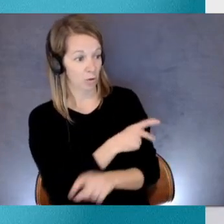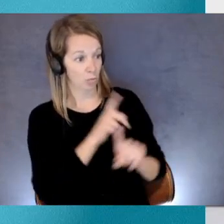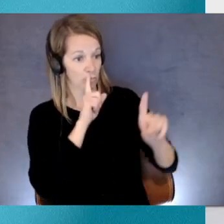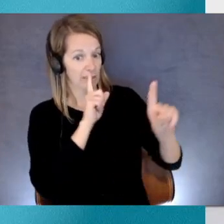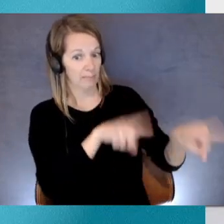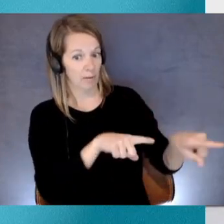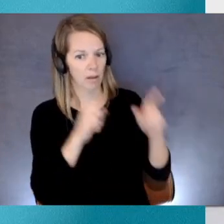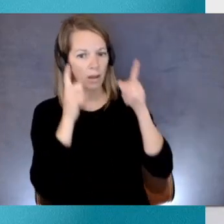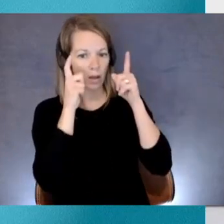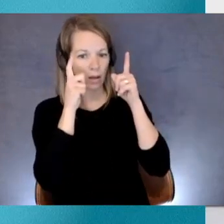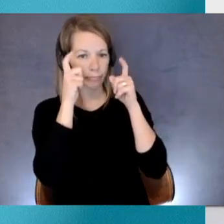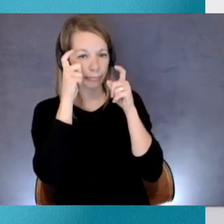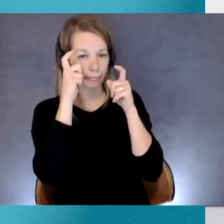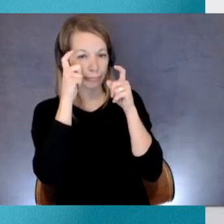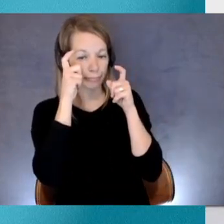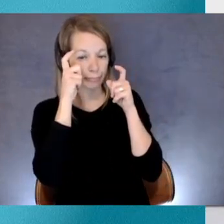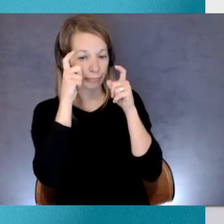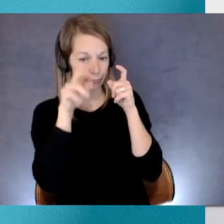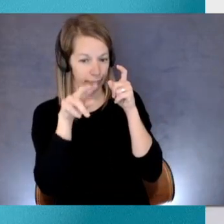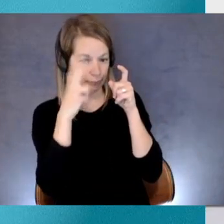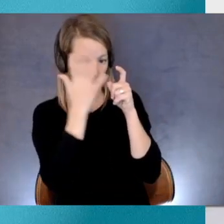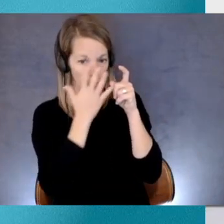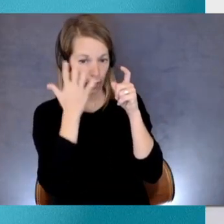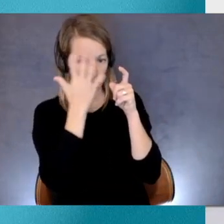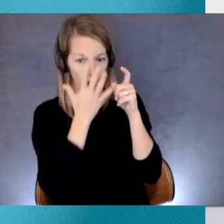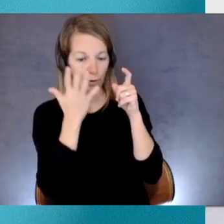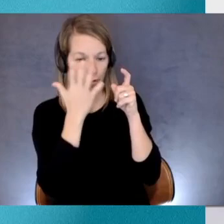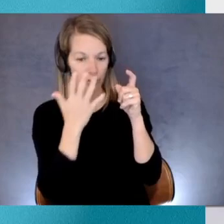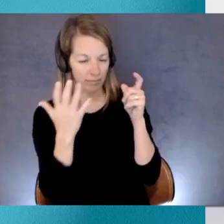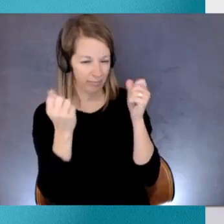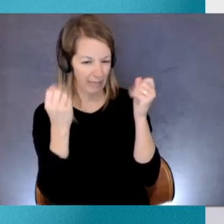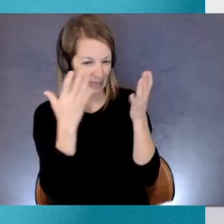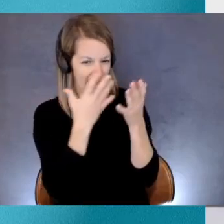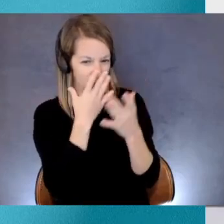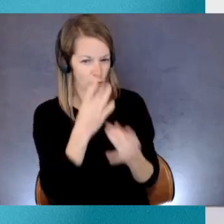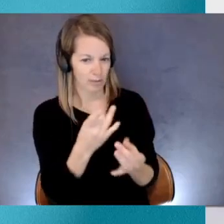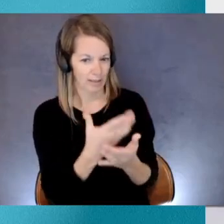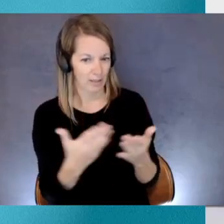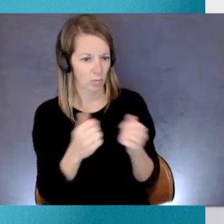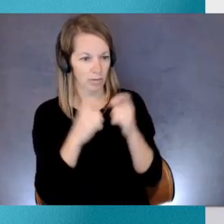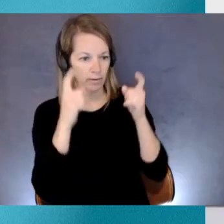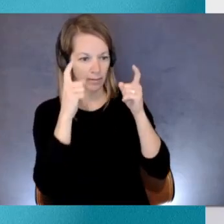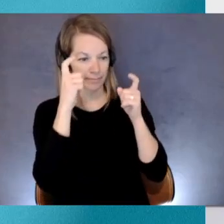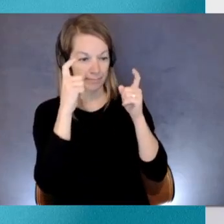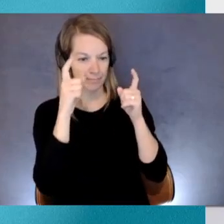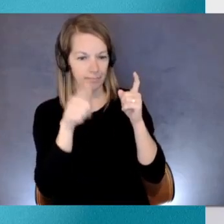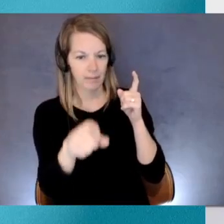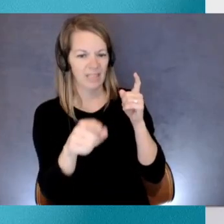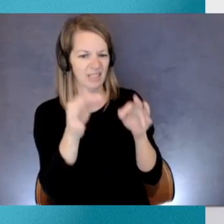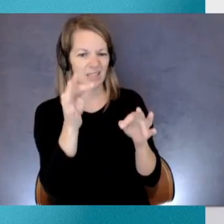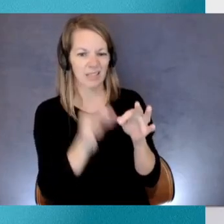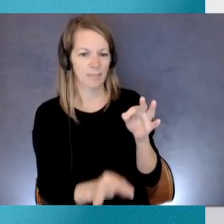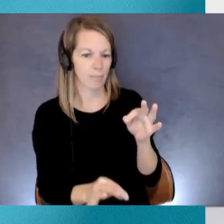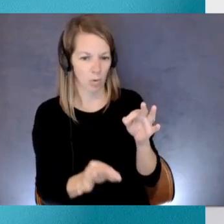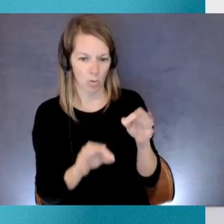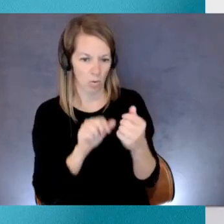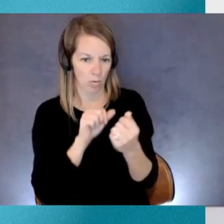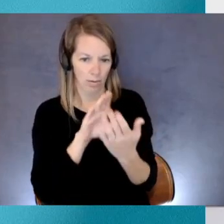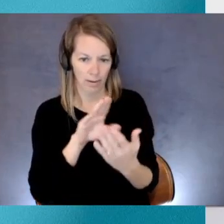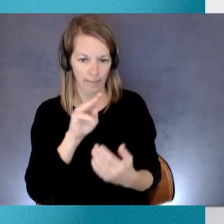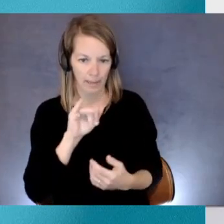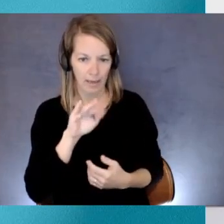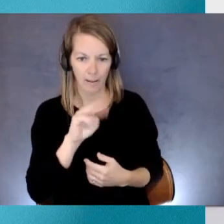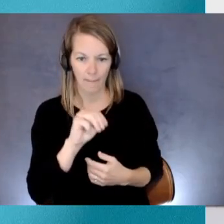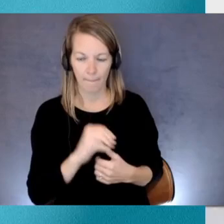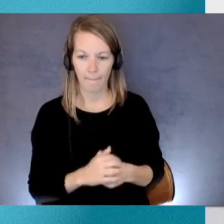that facial expression, right? There's so many interesting things you can do with facial expressions in this very simple medium. But